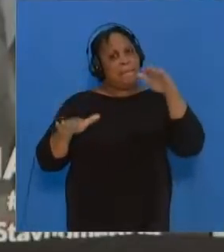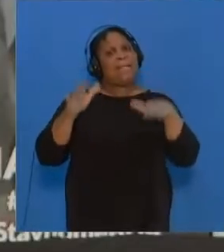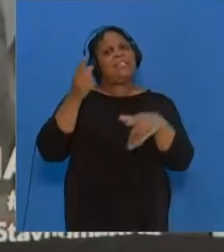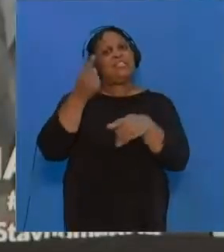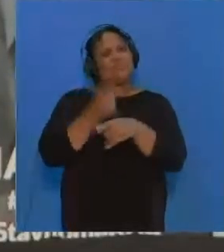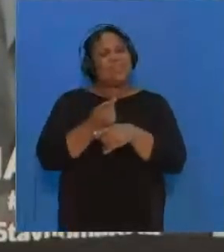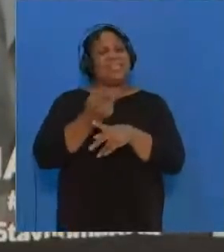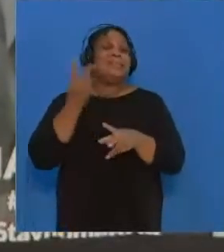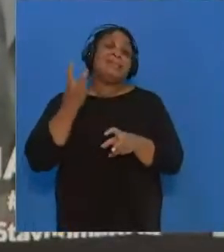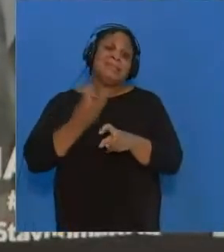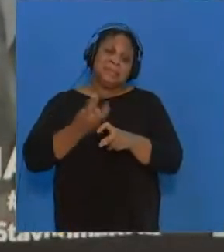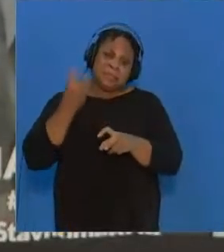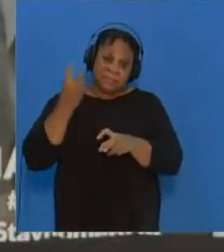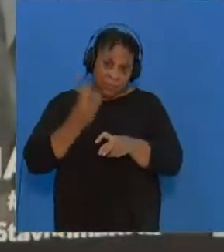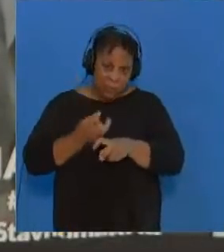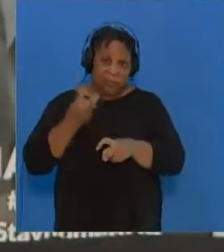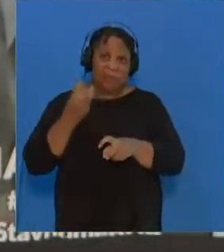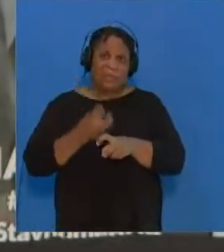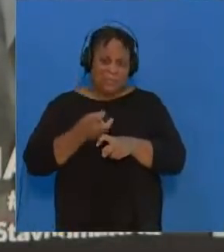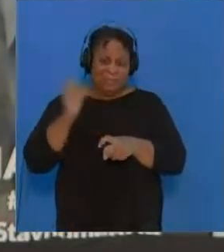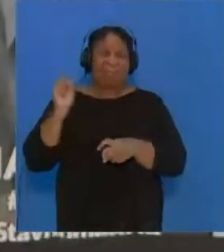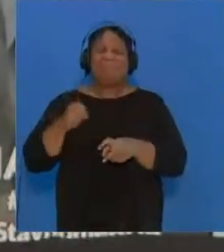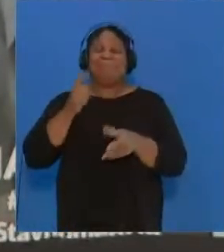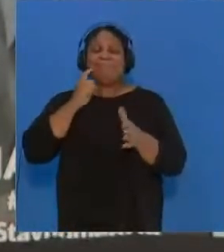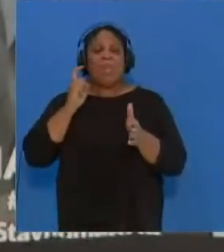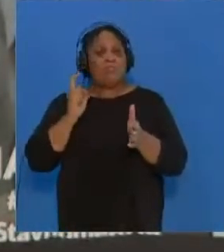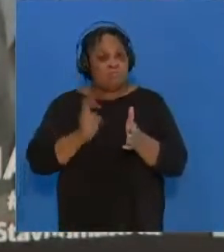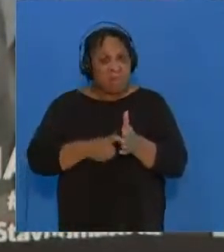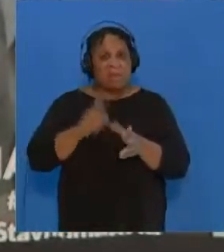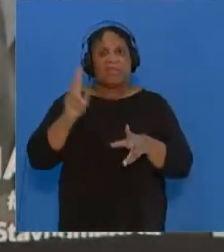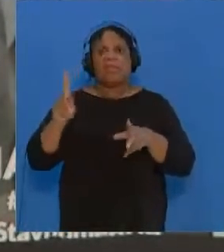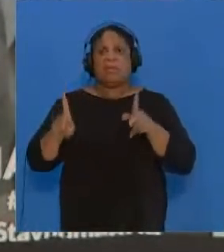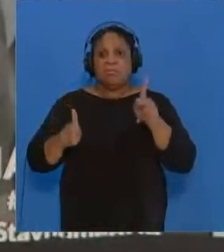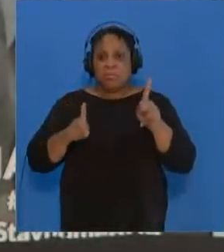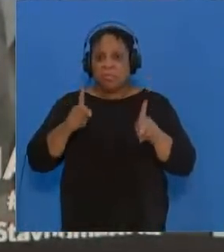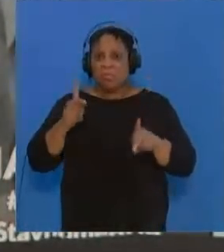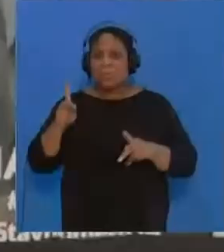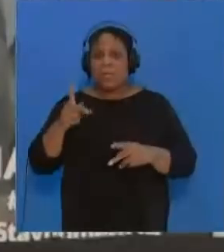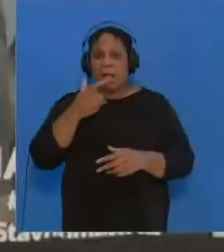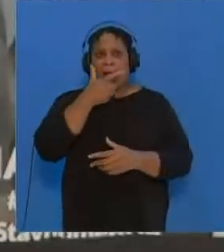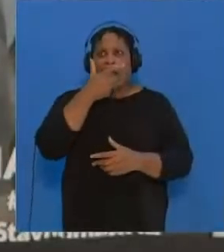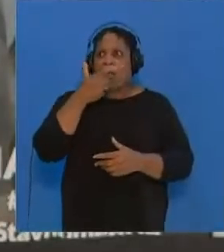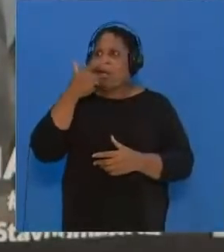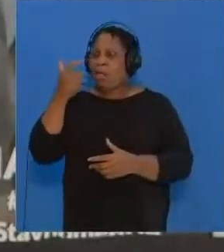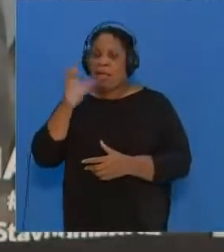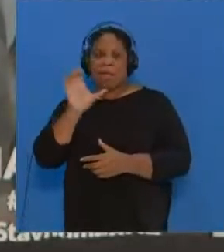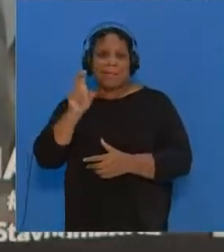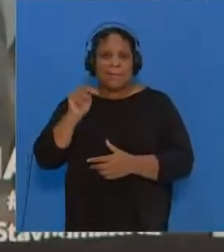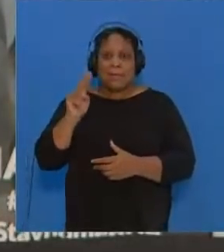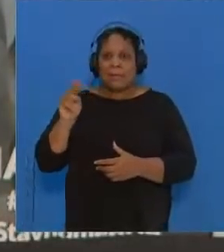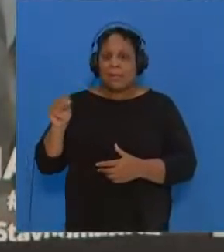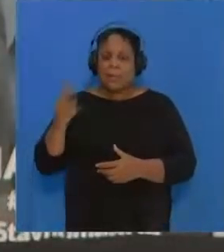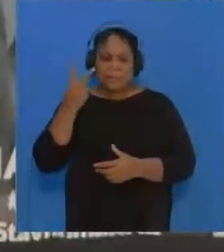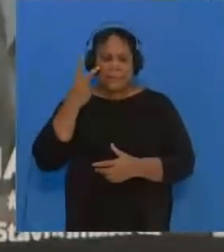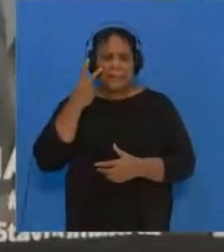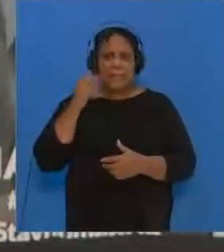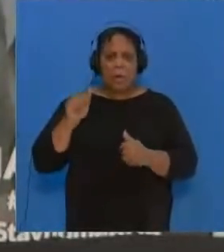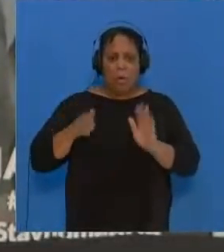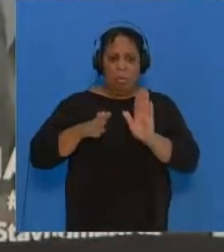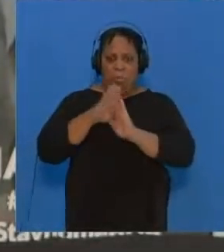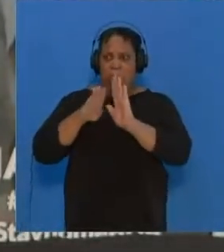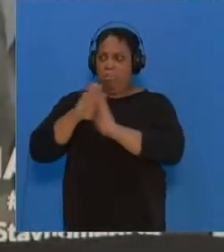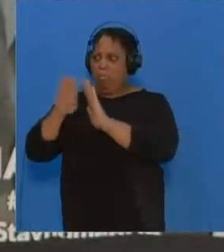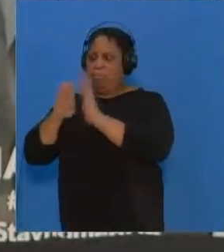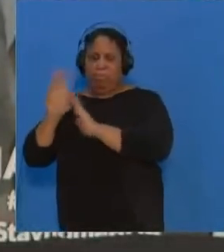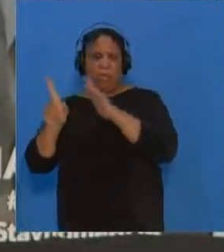a difficult one. I recognize that people are seeing, watching CNN and seeing all the spikes of